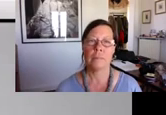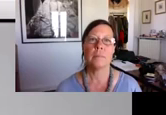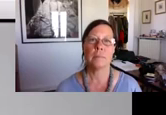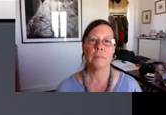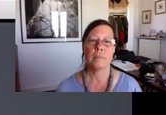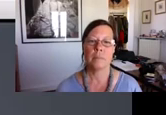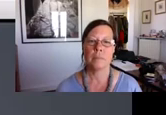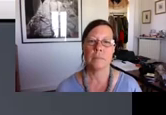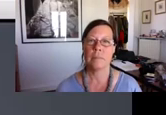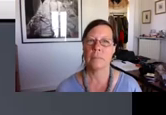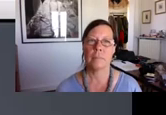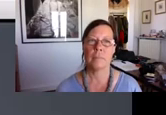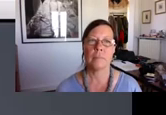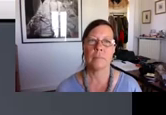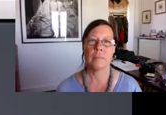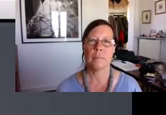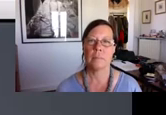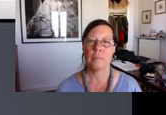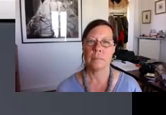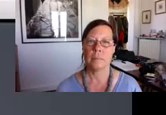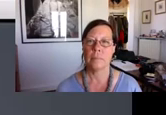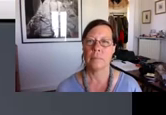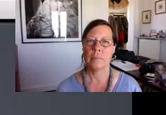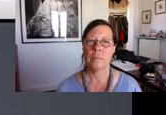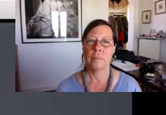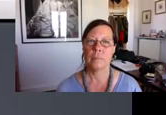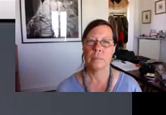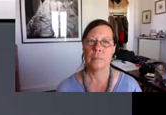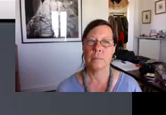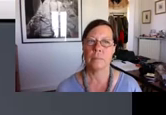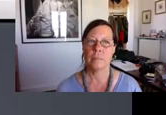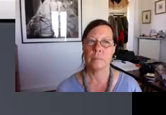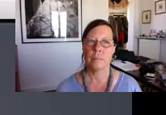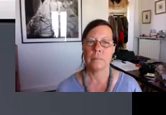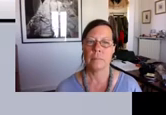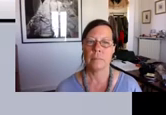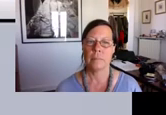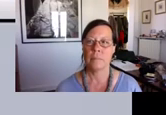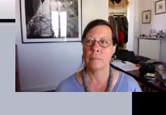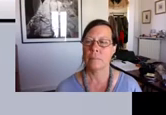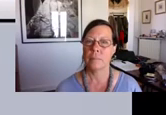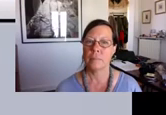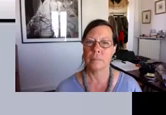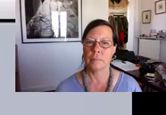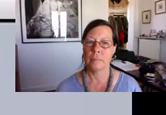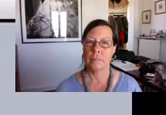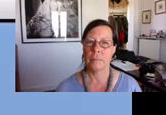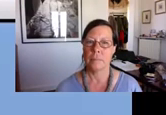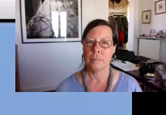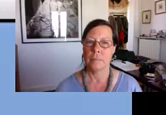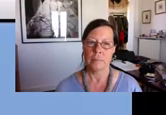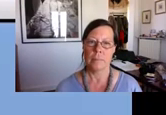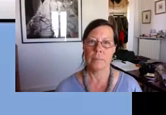intelligence agencies now believe that false text messages sent last month to many Americans about a nationwide lockdown were pushed